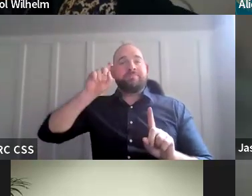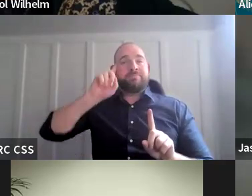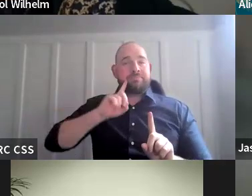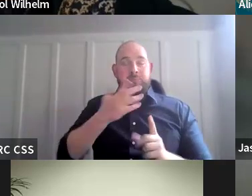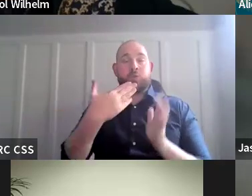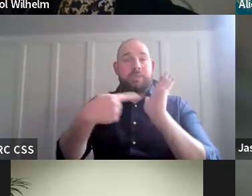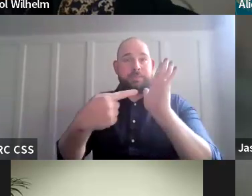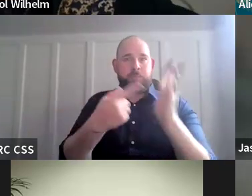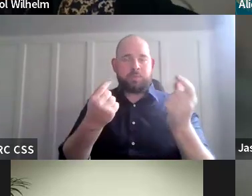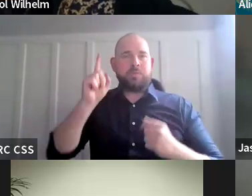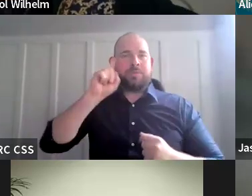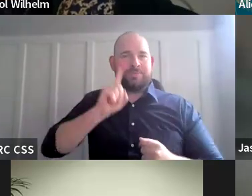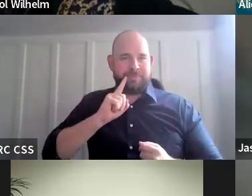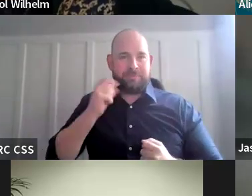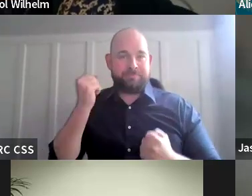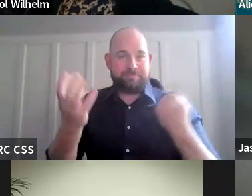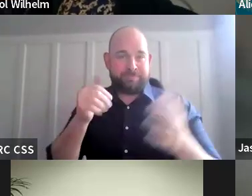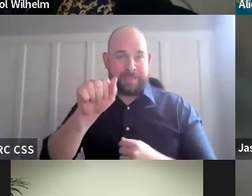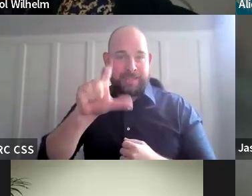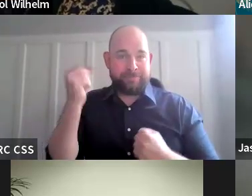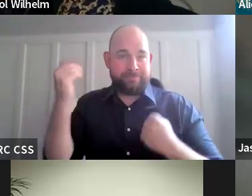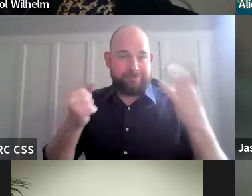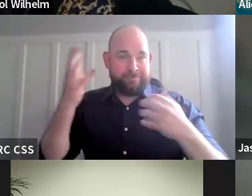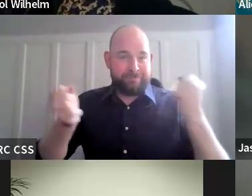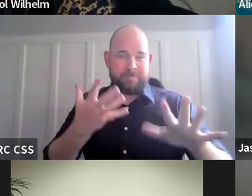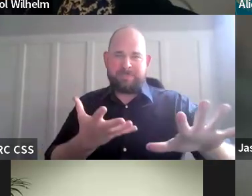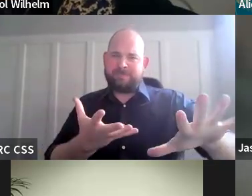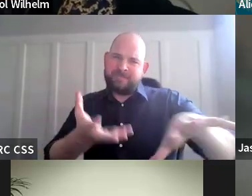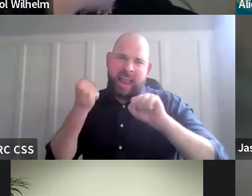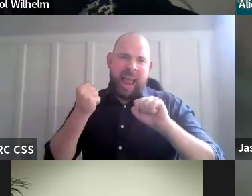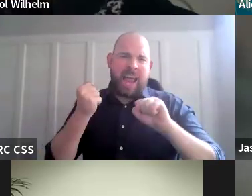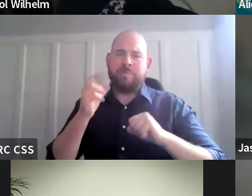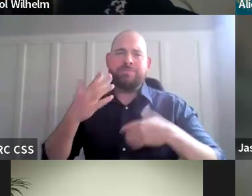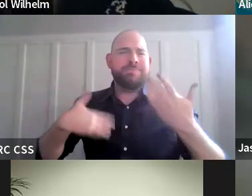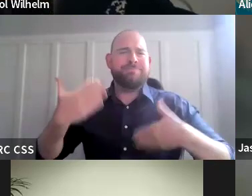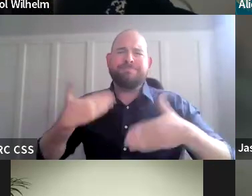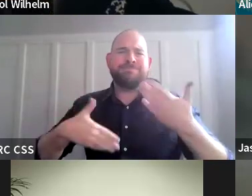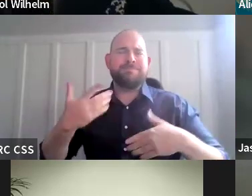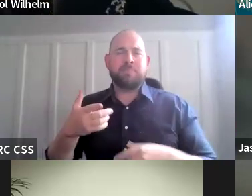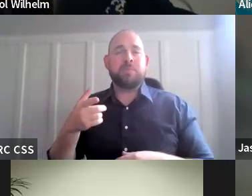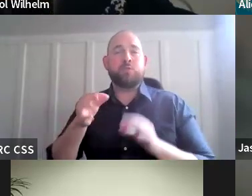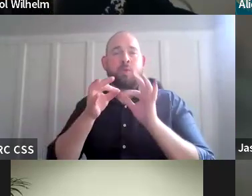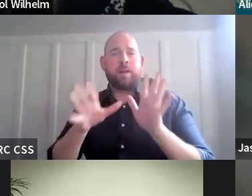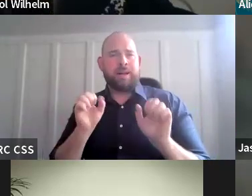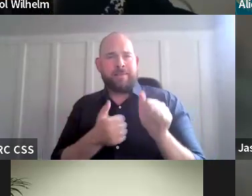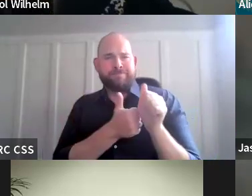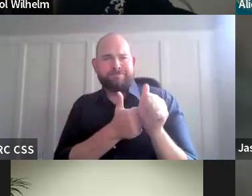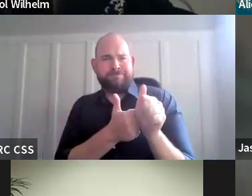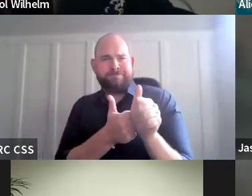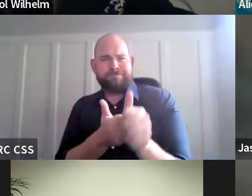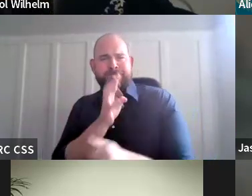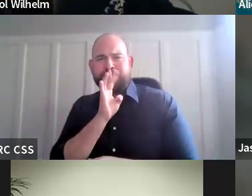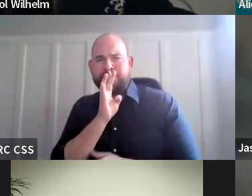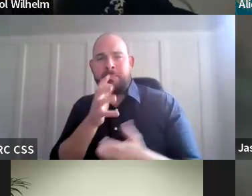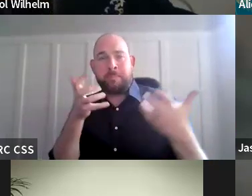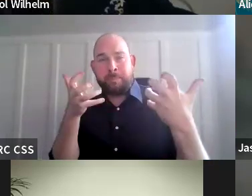poor matches. A good example is if a deaf person is signing using American Sign Language, they